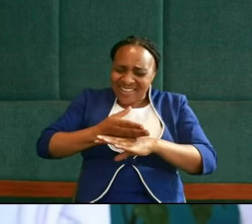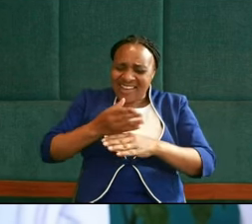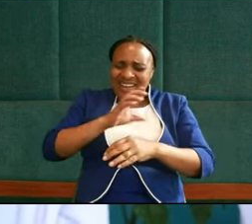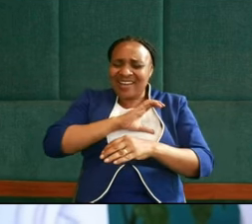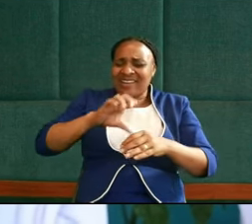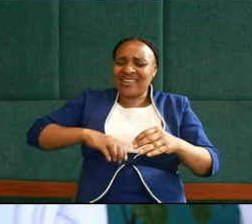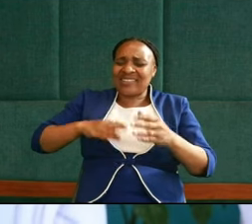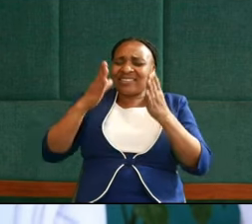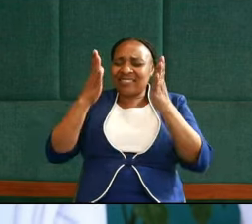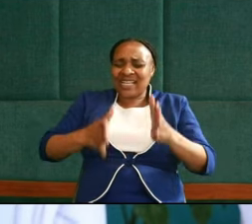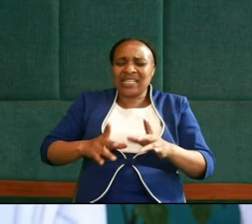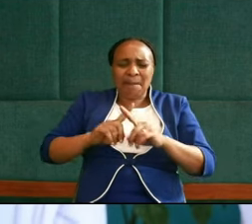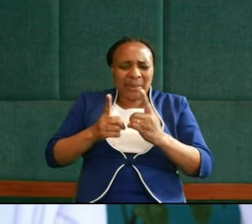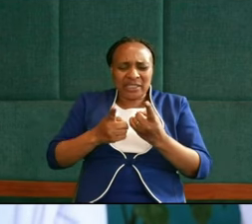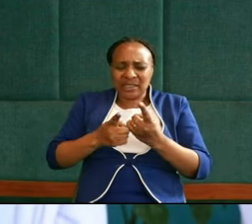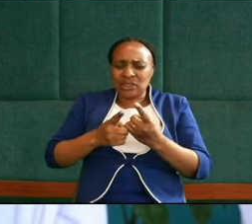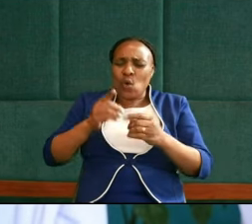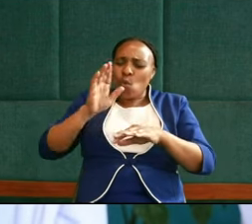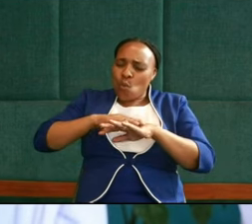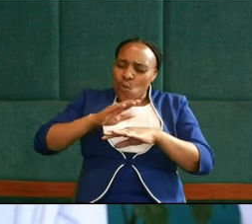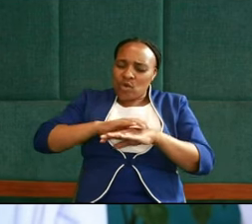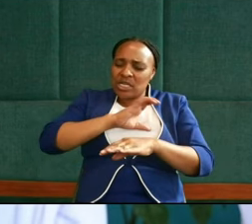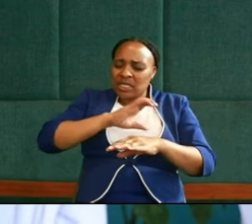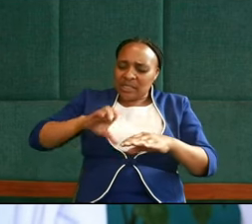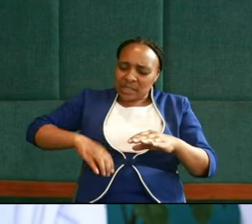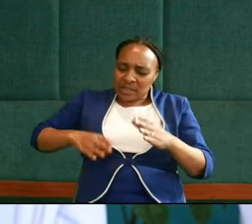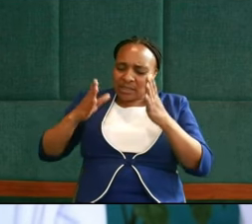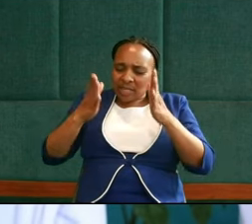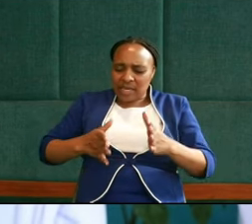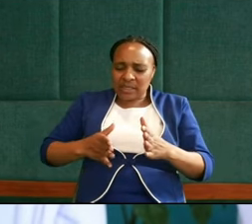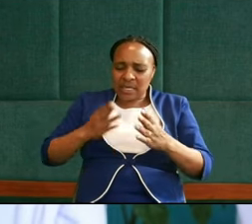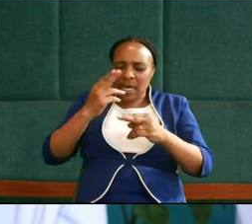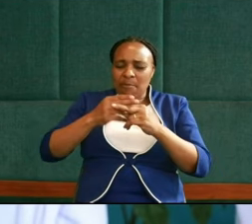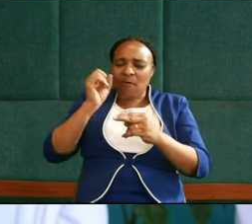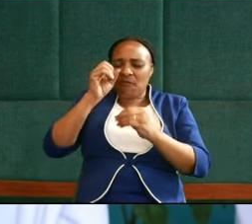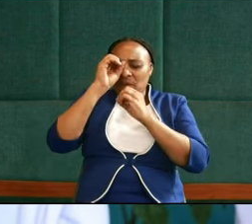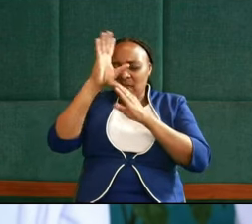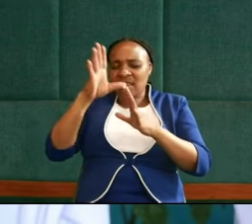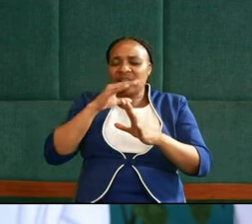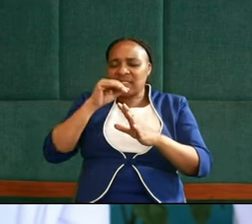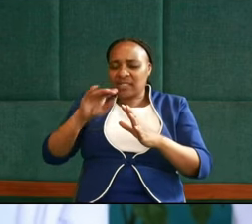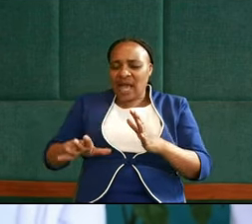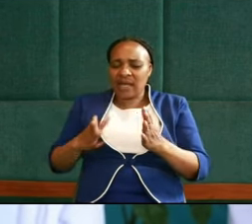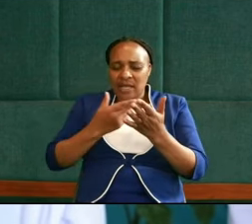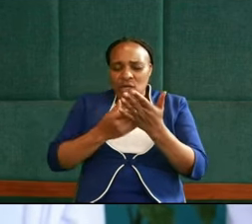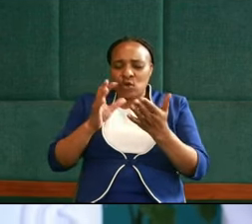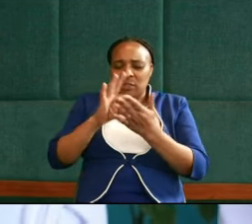Christians. In the name of the Father, the Son, and the Holy Spirit. Amen. Amen.